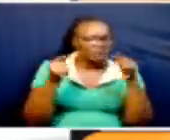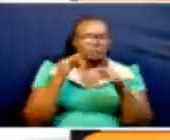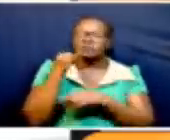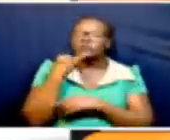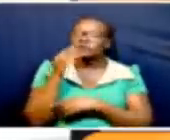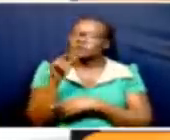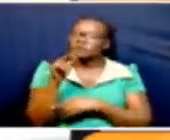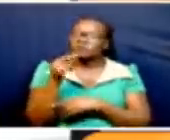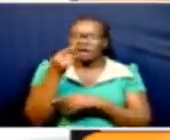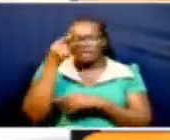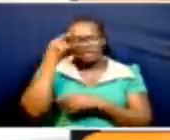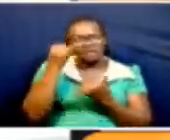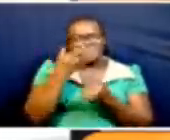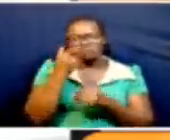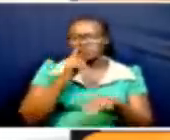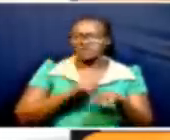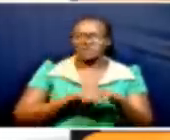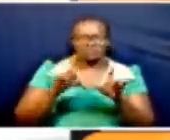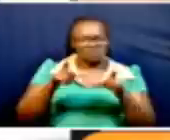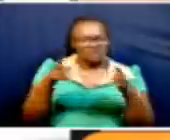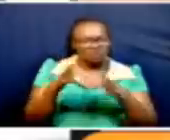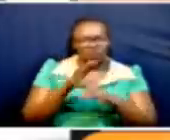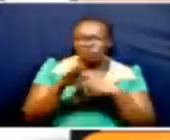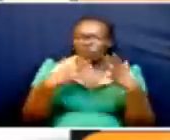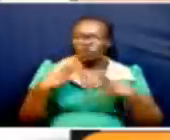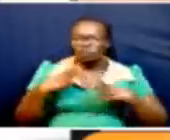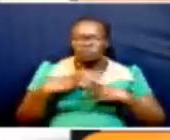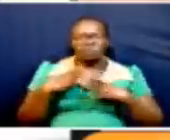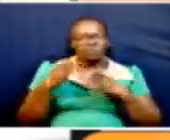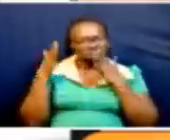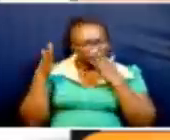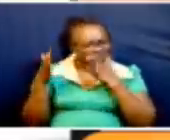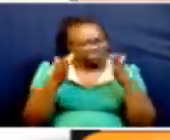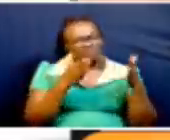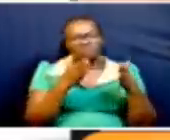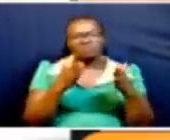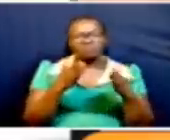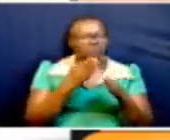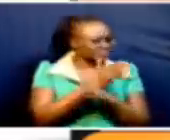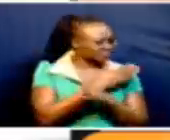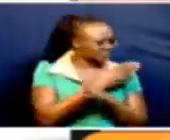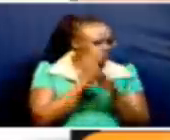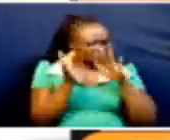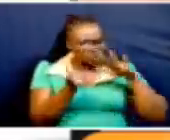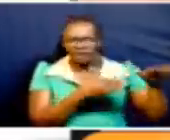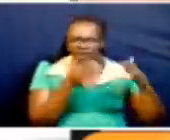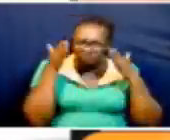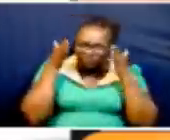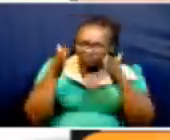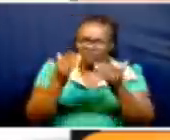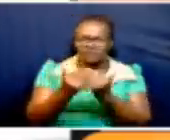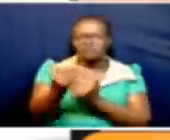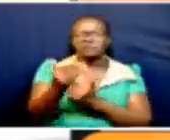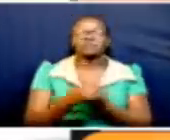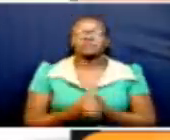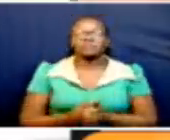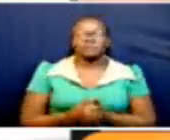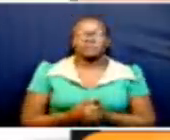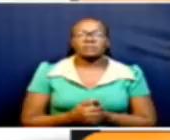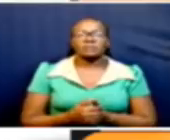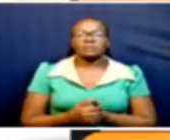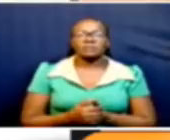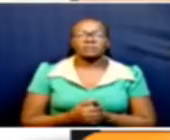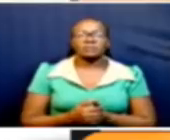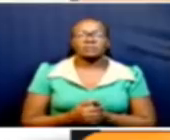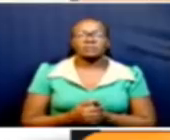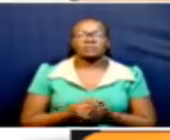are over. And sisi tunasema kwa Kiswahili, riziki yatoka kwa Mungu. So kama imekataa kutoka kwako, don't force it on people. So